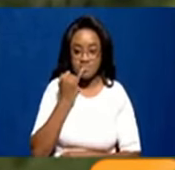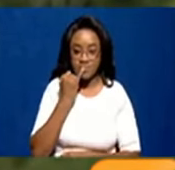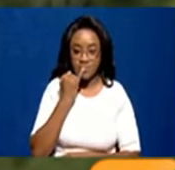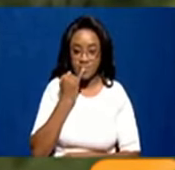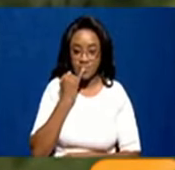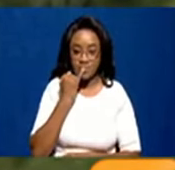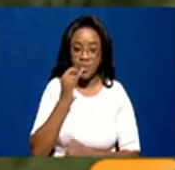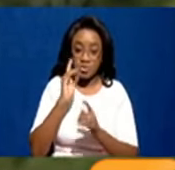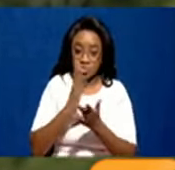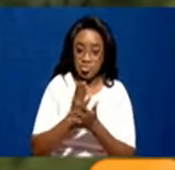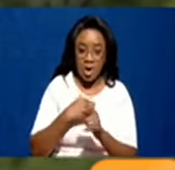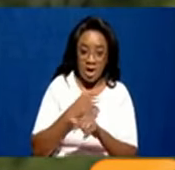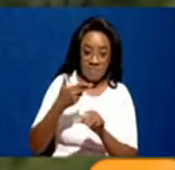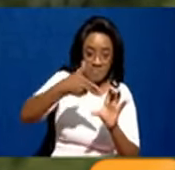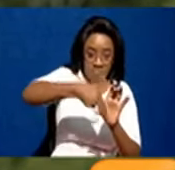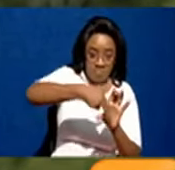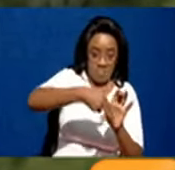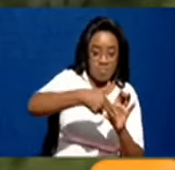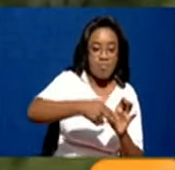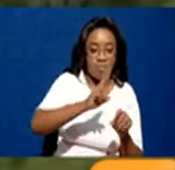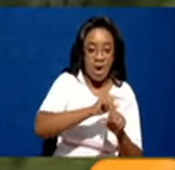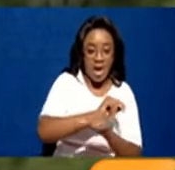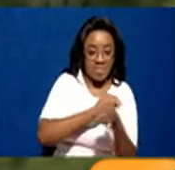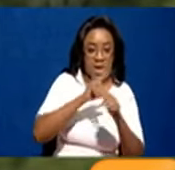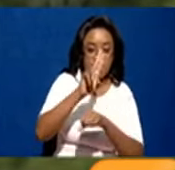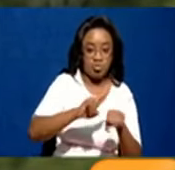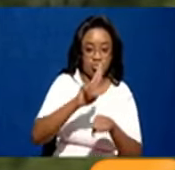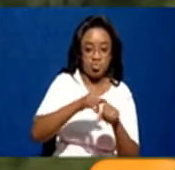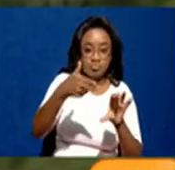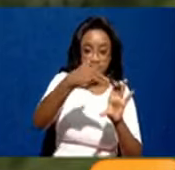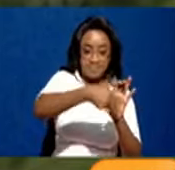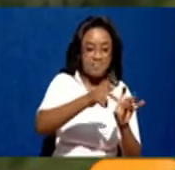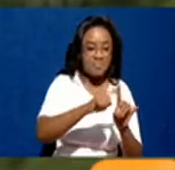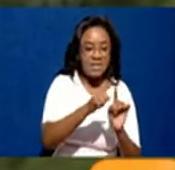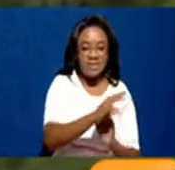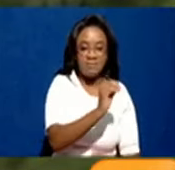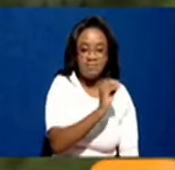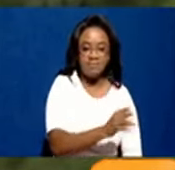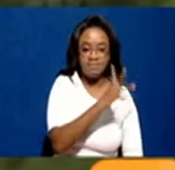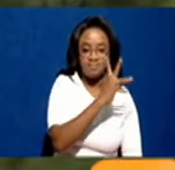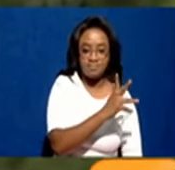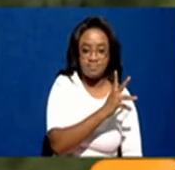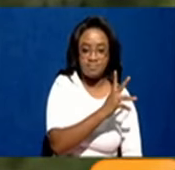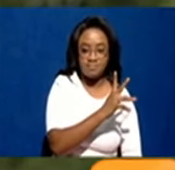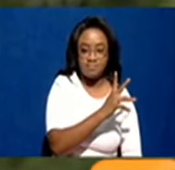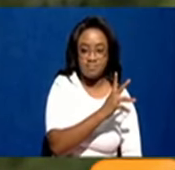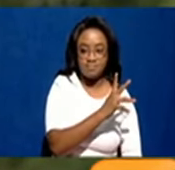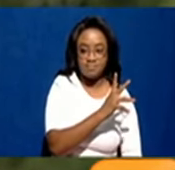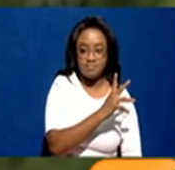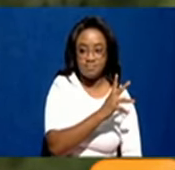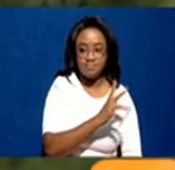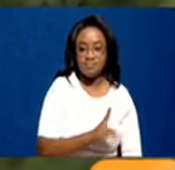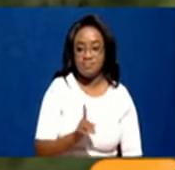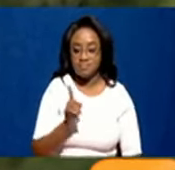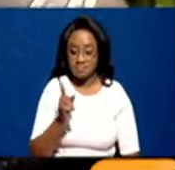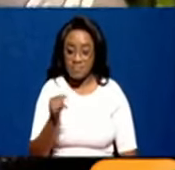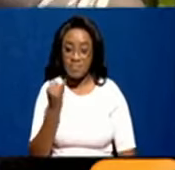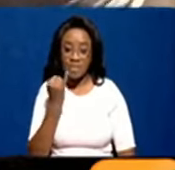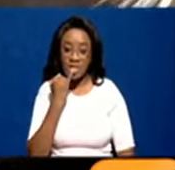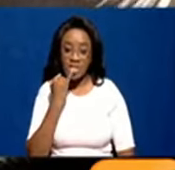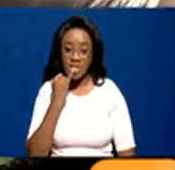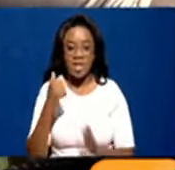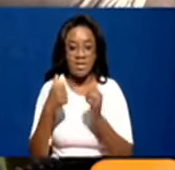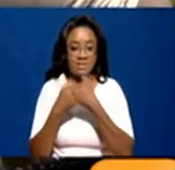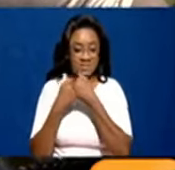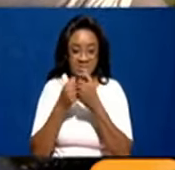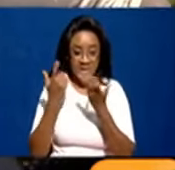are other options of having them petrol powered, but it ends up with more significant costs because of the cost of